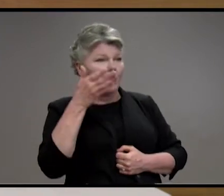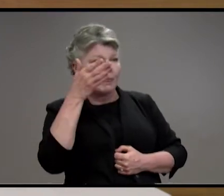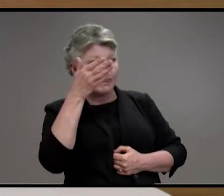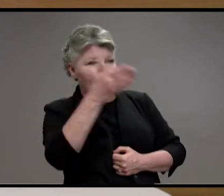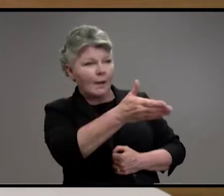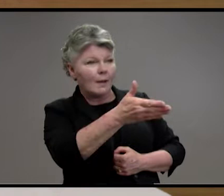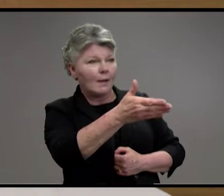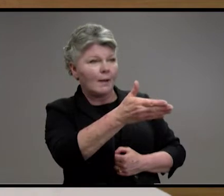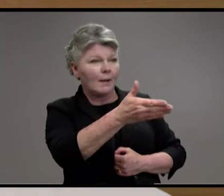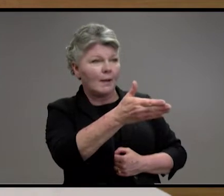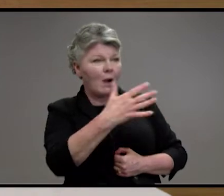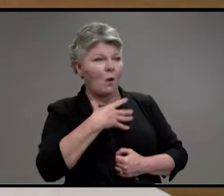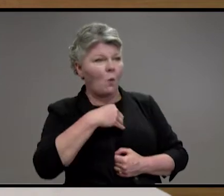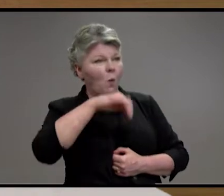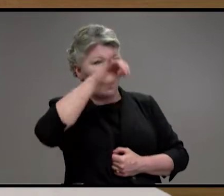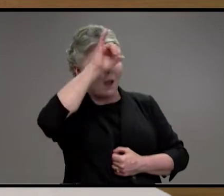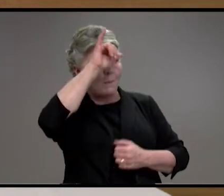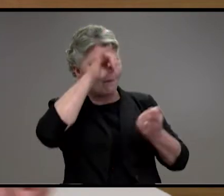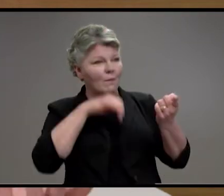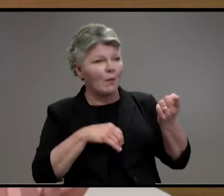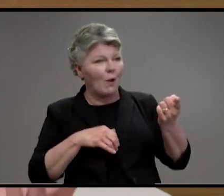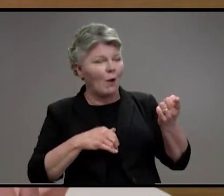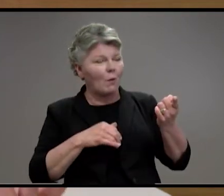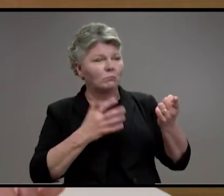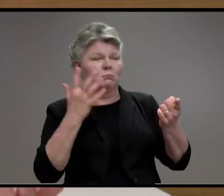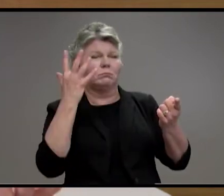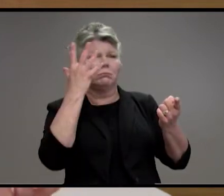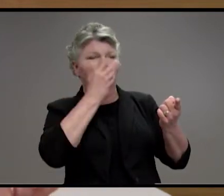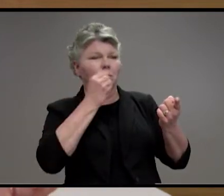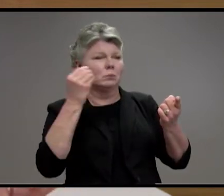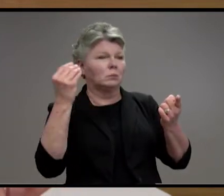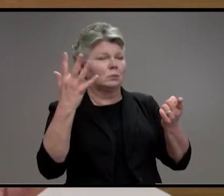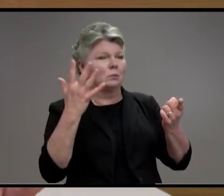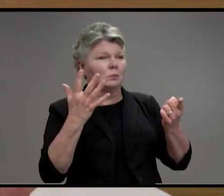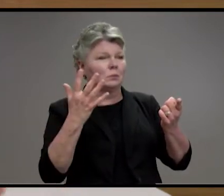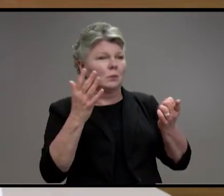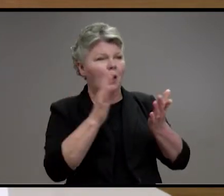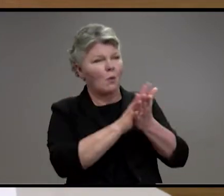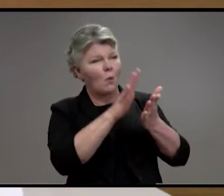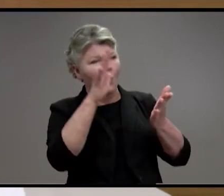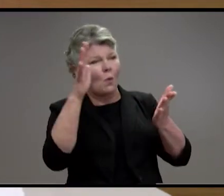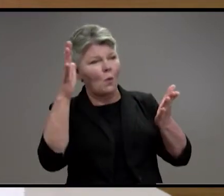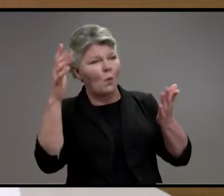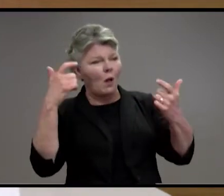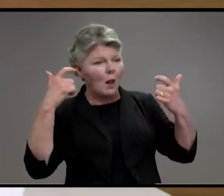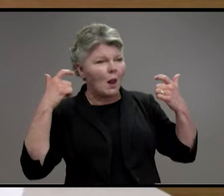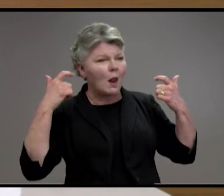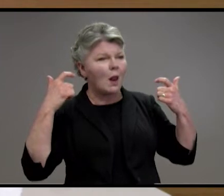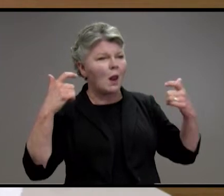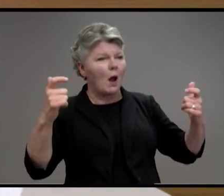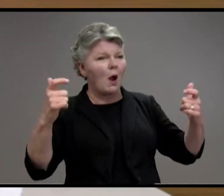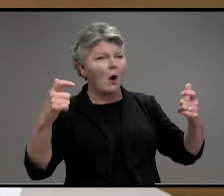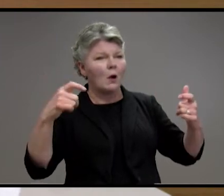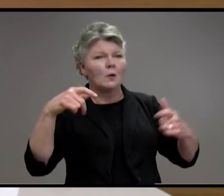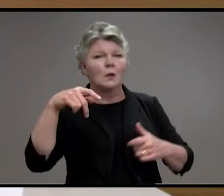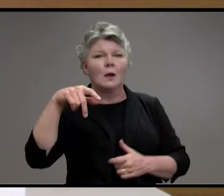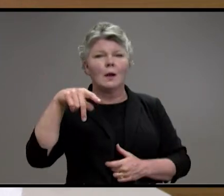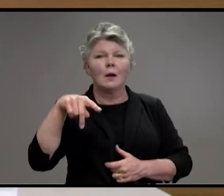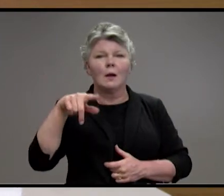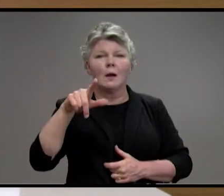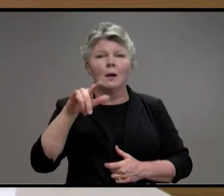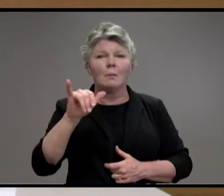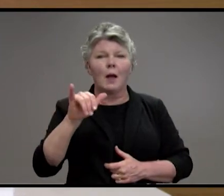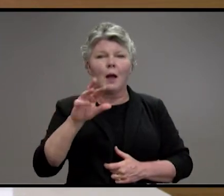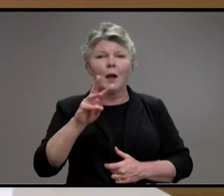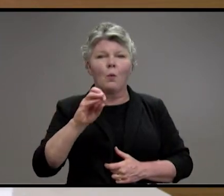was, the white buffalo in all its glory. It was a large piece of plywood cut into